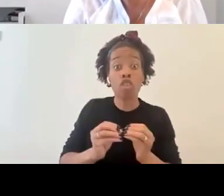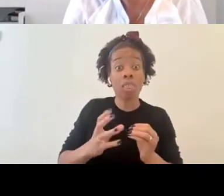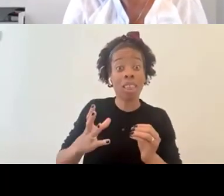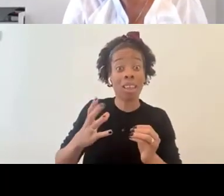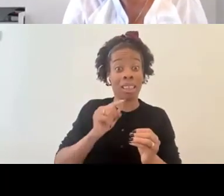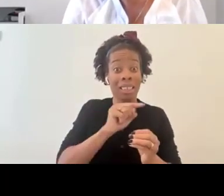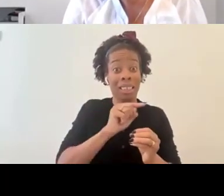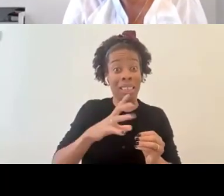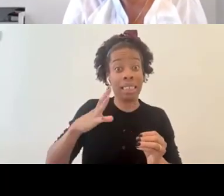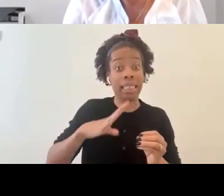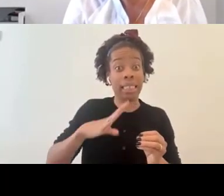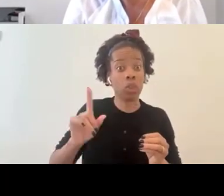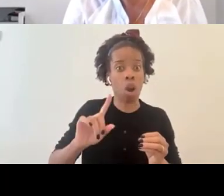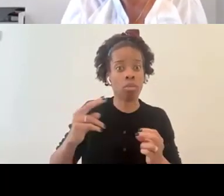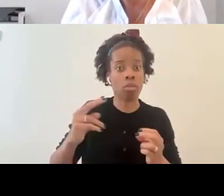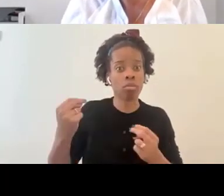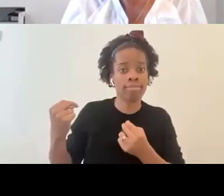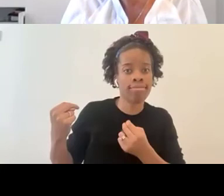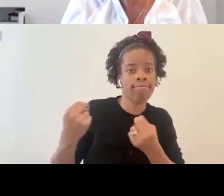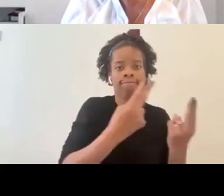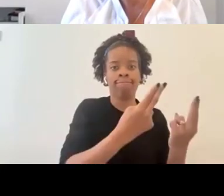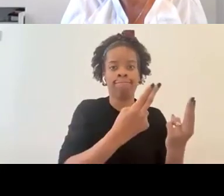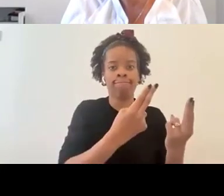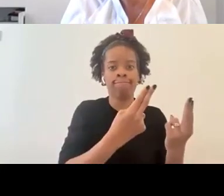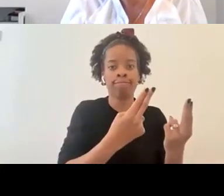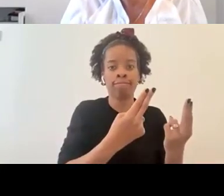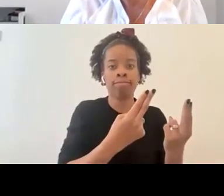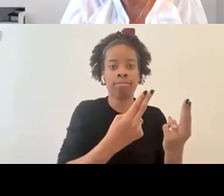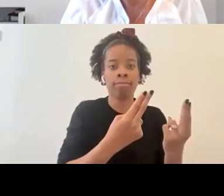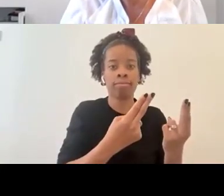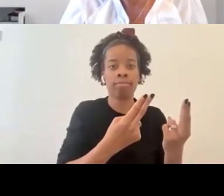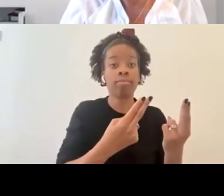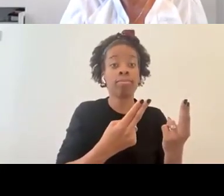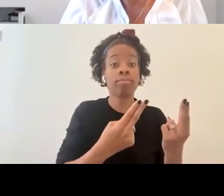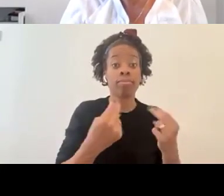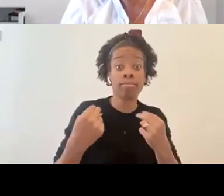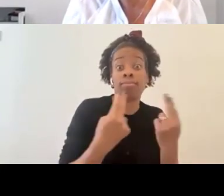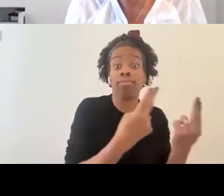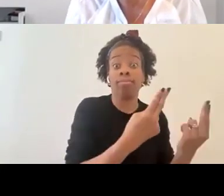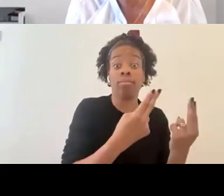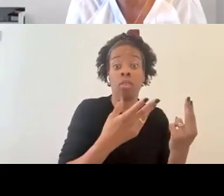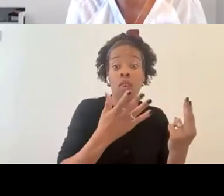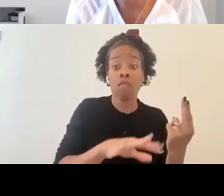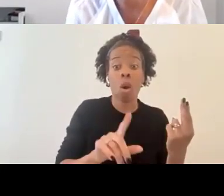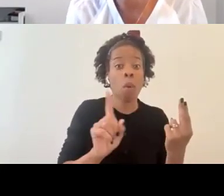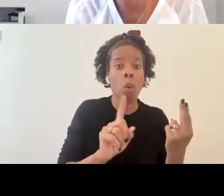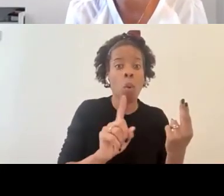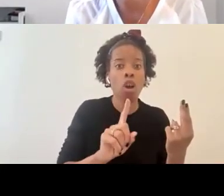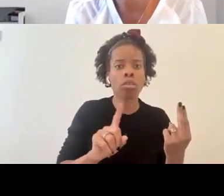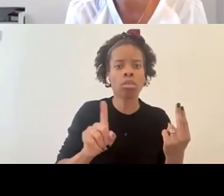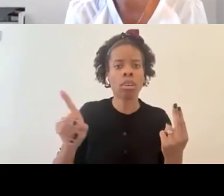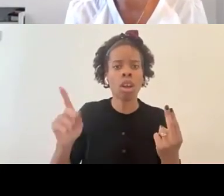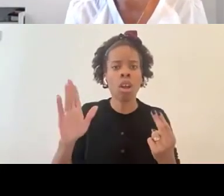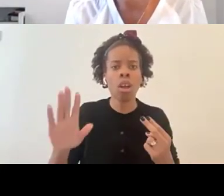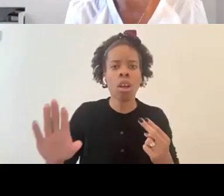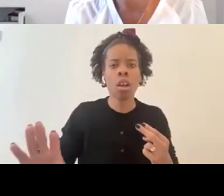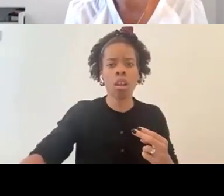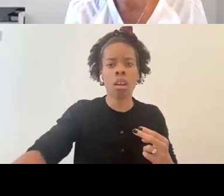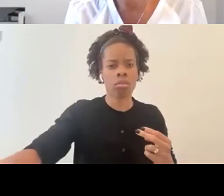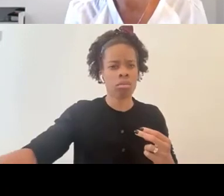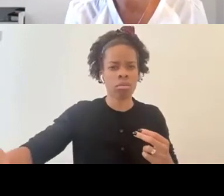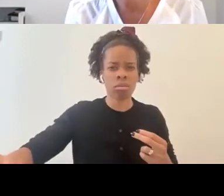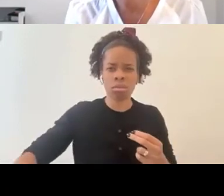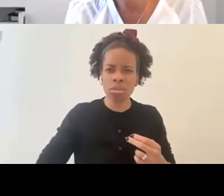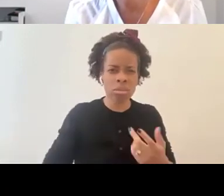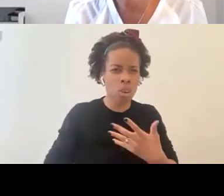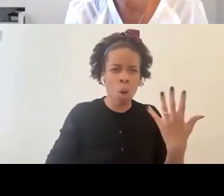a repatriation of all the plunder that northern and powerful nations have